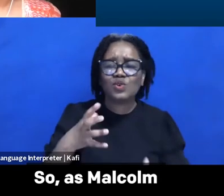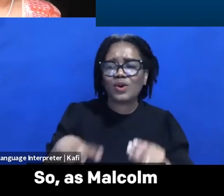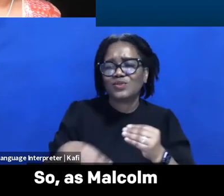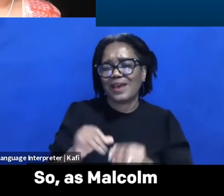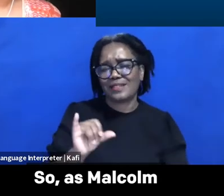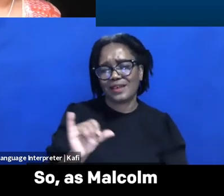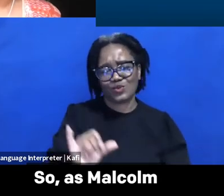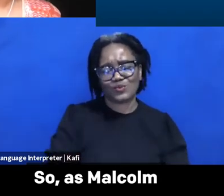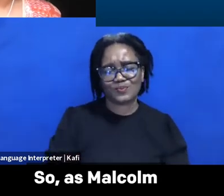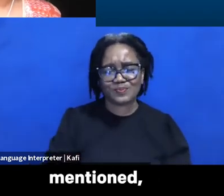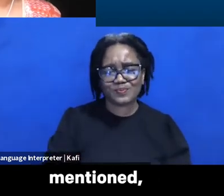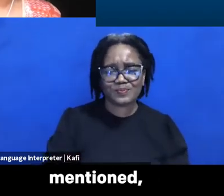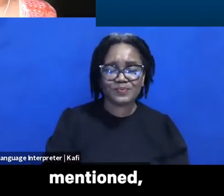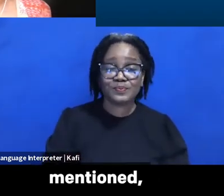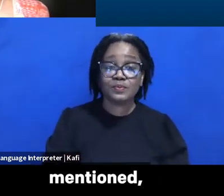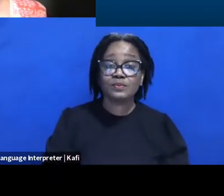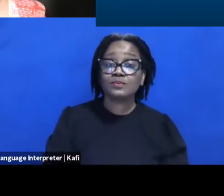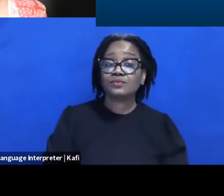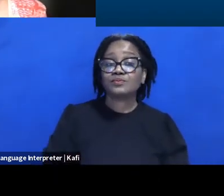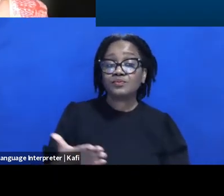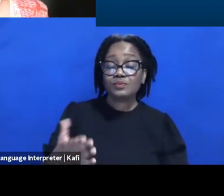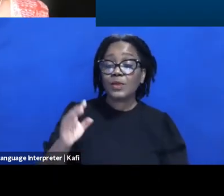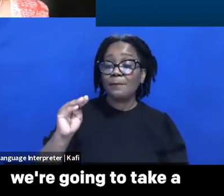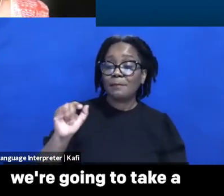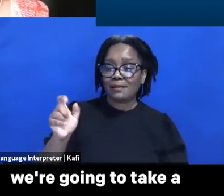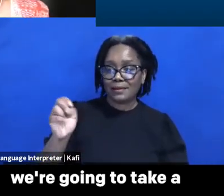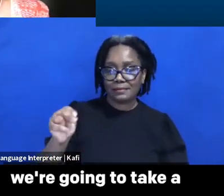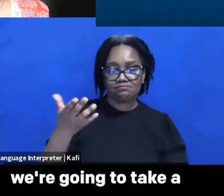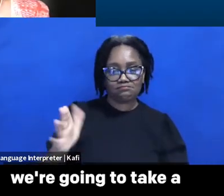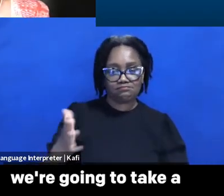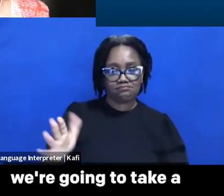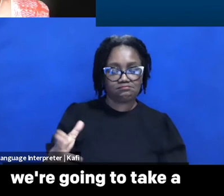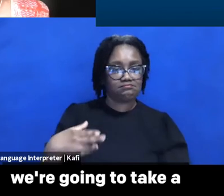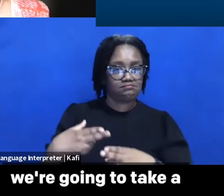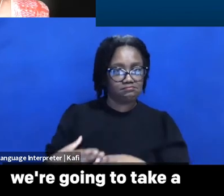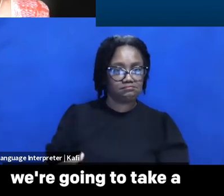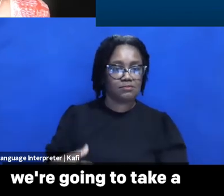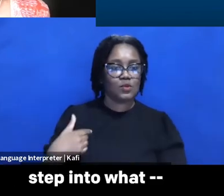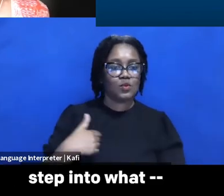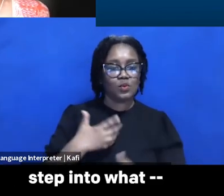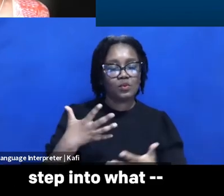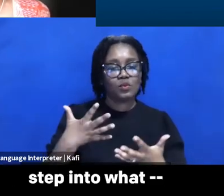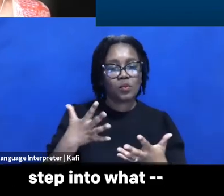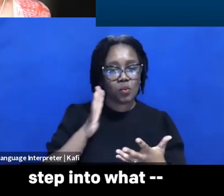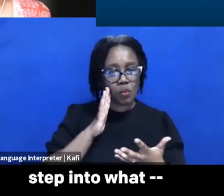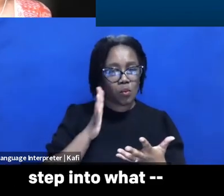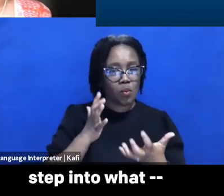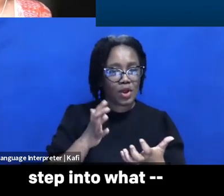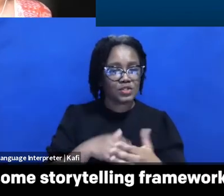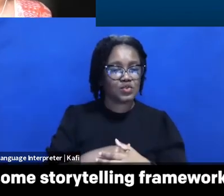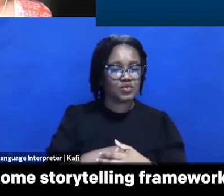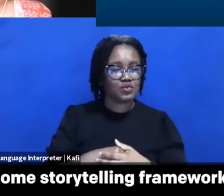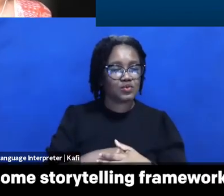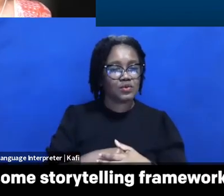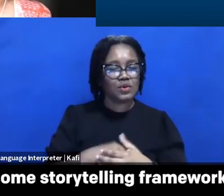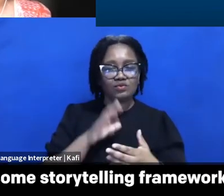So as Malcolm mentioned, we're going to take a step